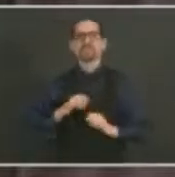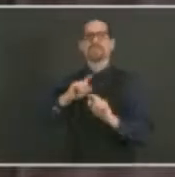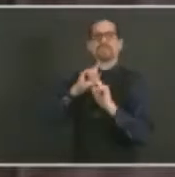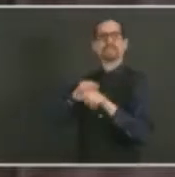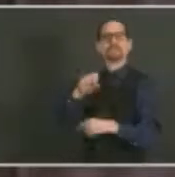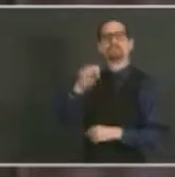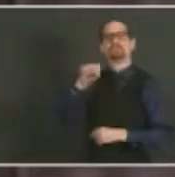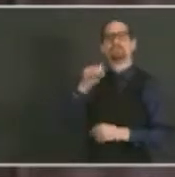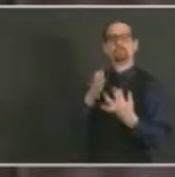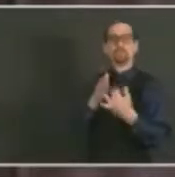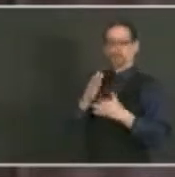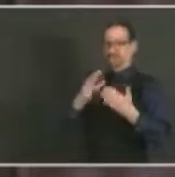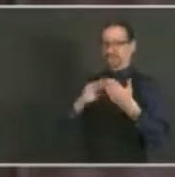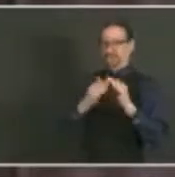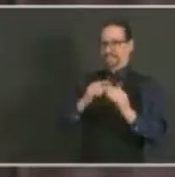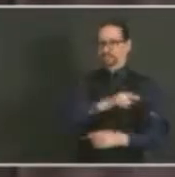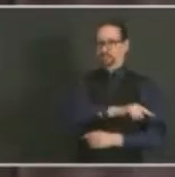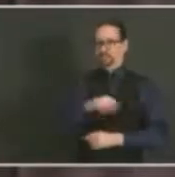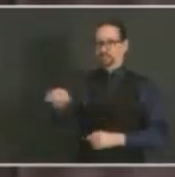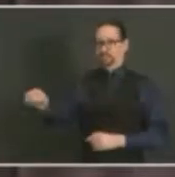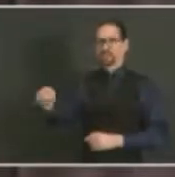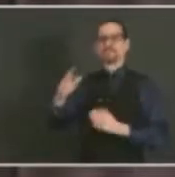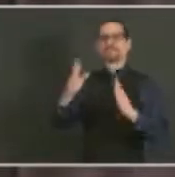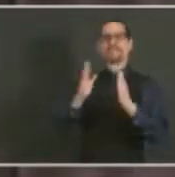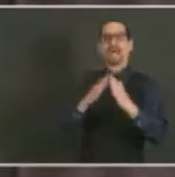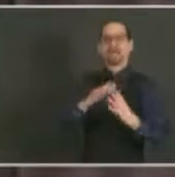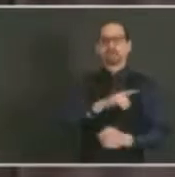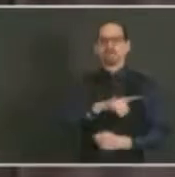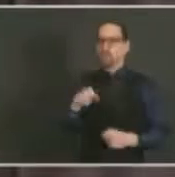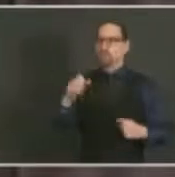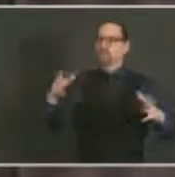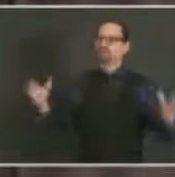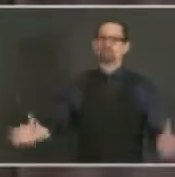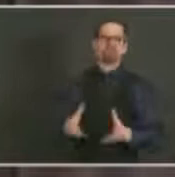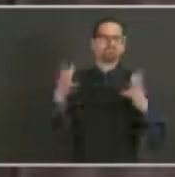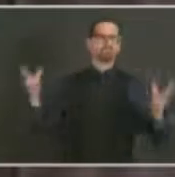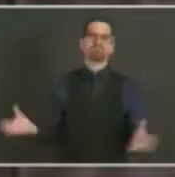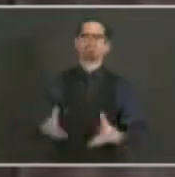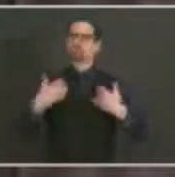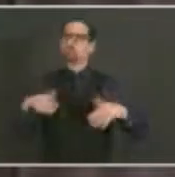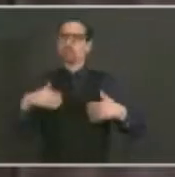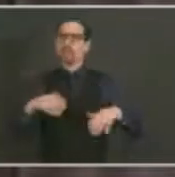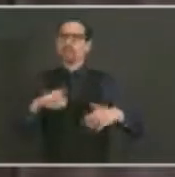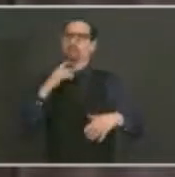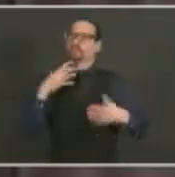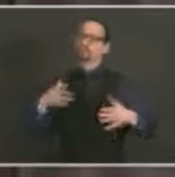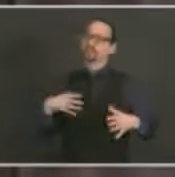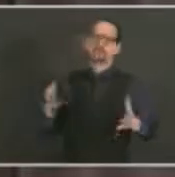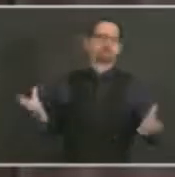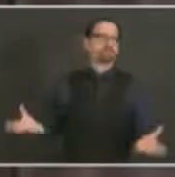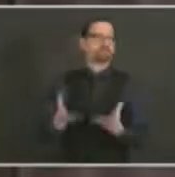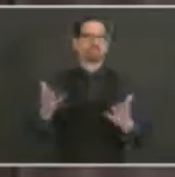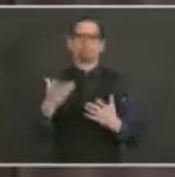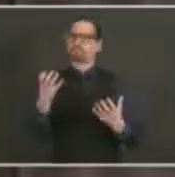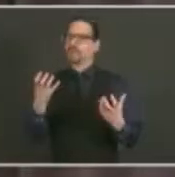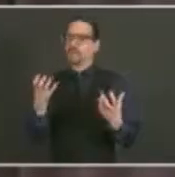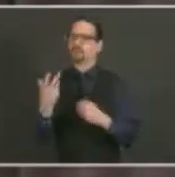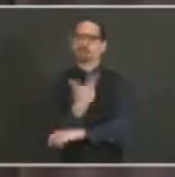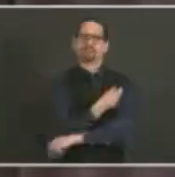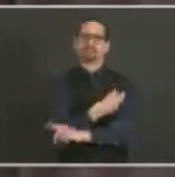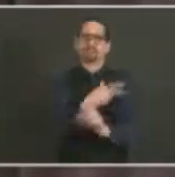and towns, they are pushing out all of the vaccine that they have access to, and